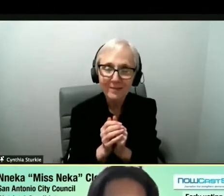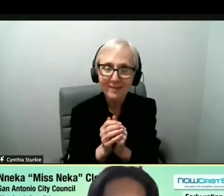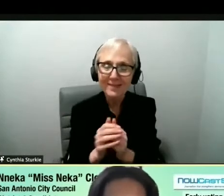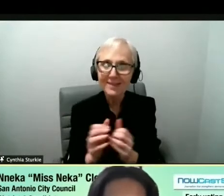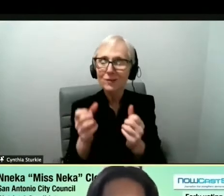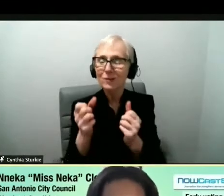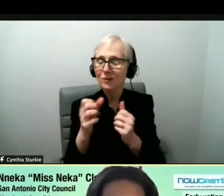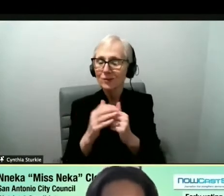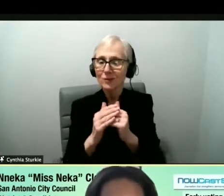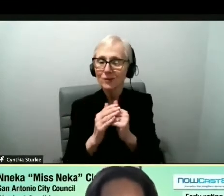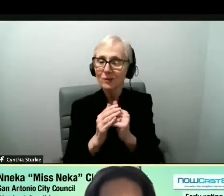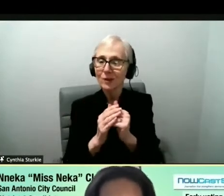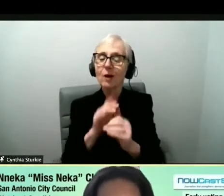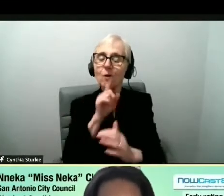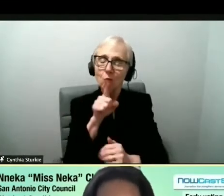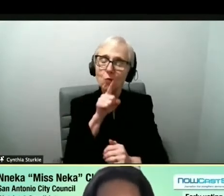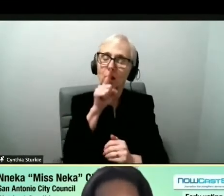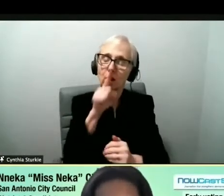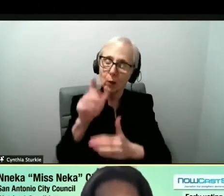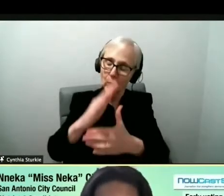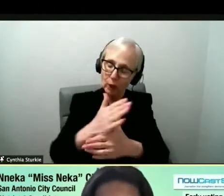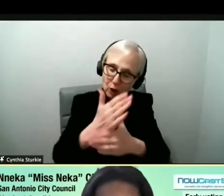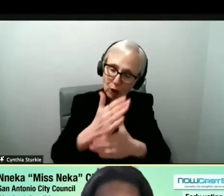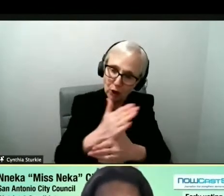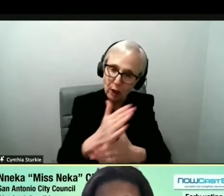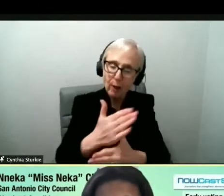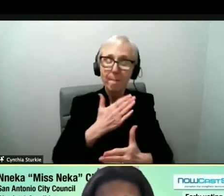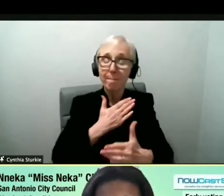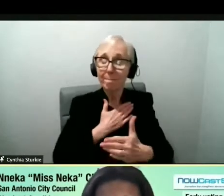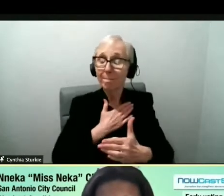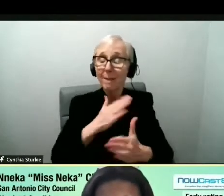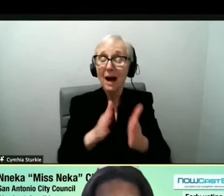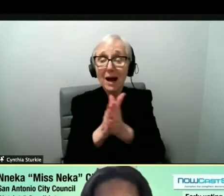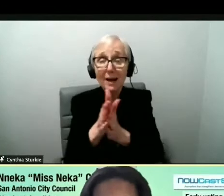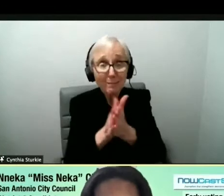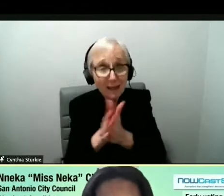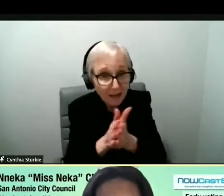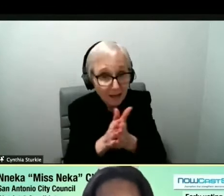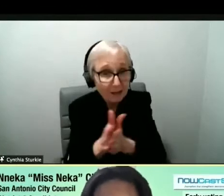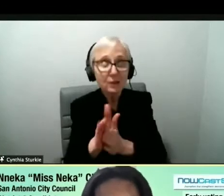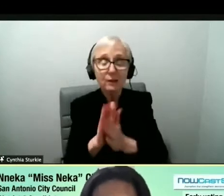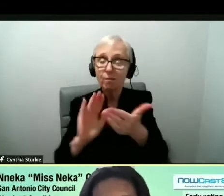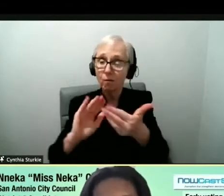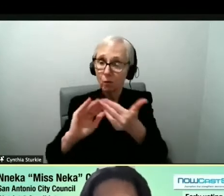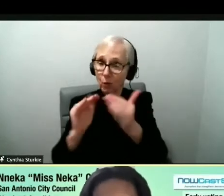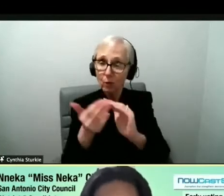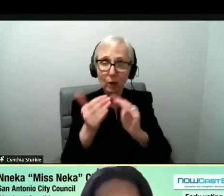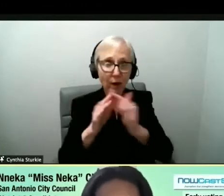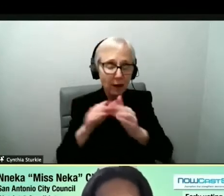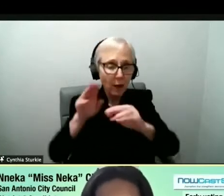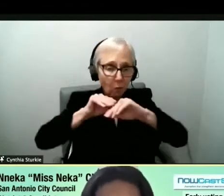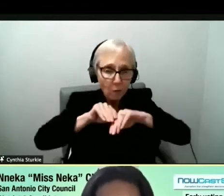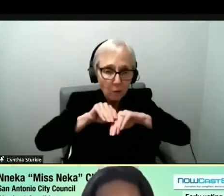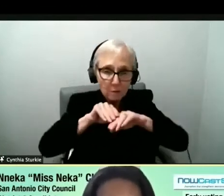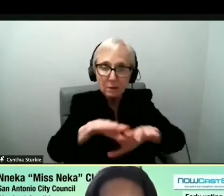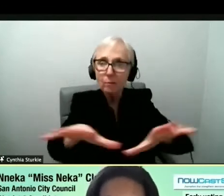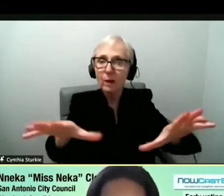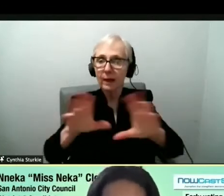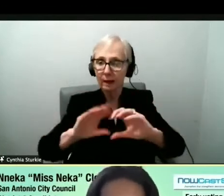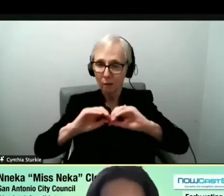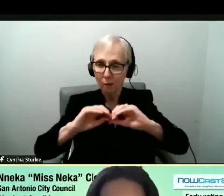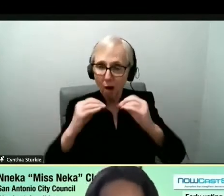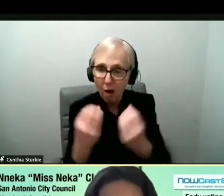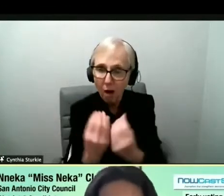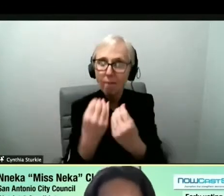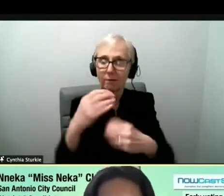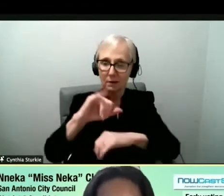I just want to really just share with you my passion for the community, and that passion is going to leak over into the office, into the